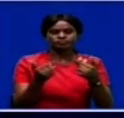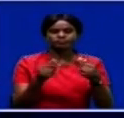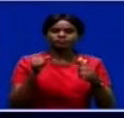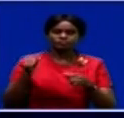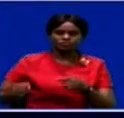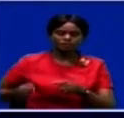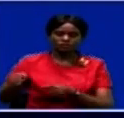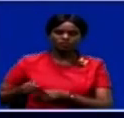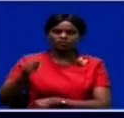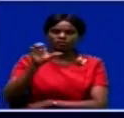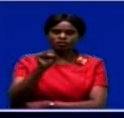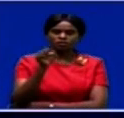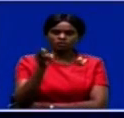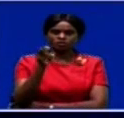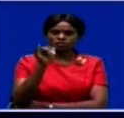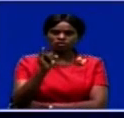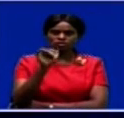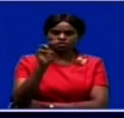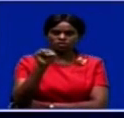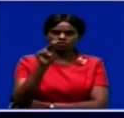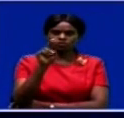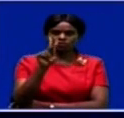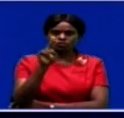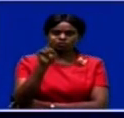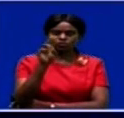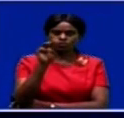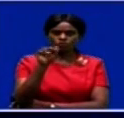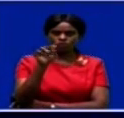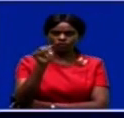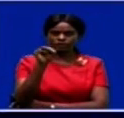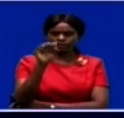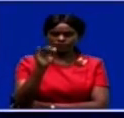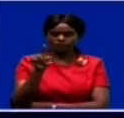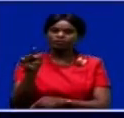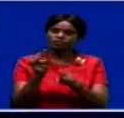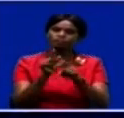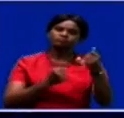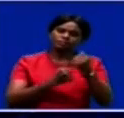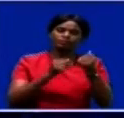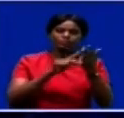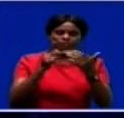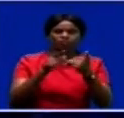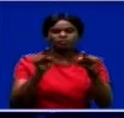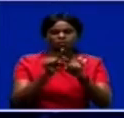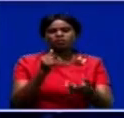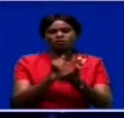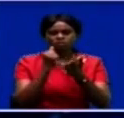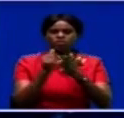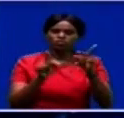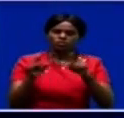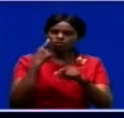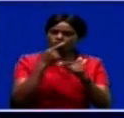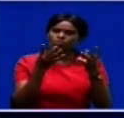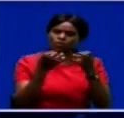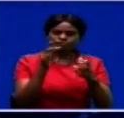And Chieftainess Shimukunami praised government for the gesture. The chieftainess said she will support the program and help those that want to venture